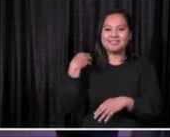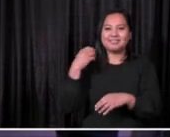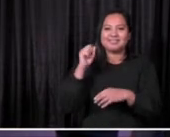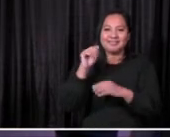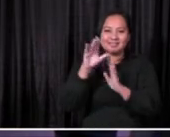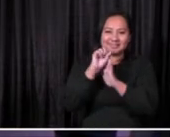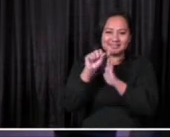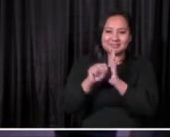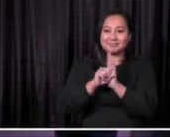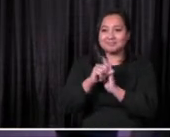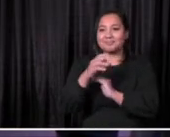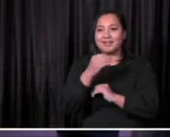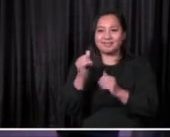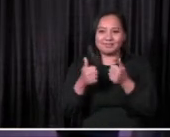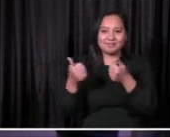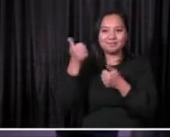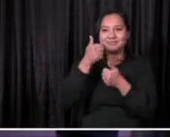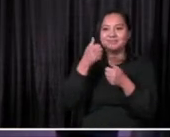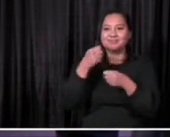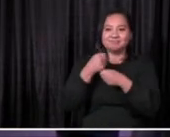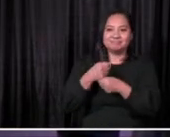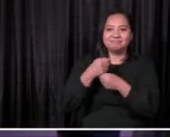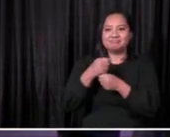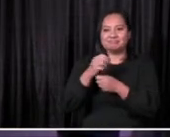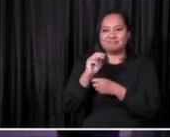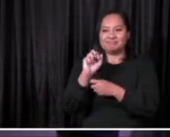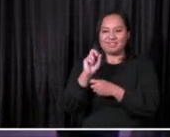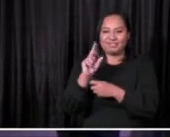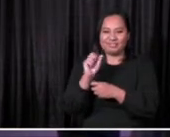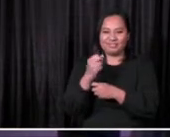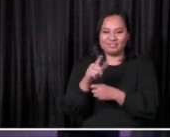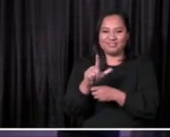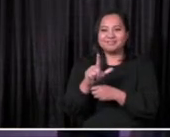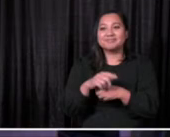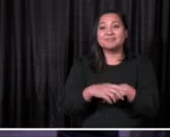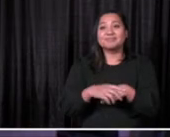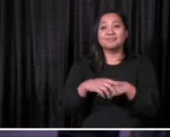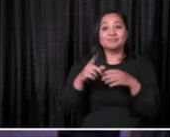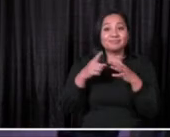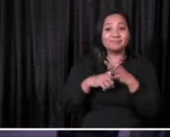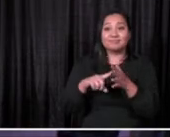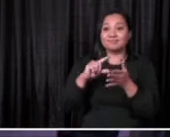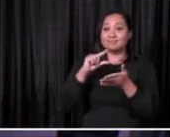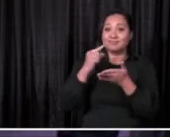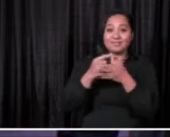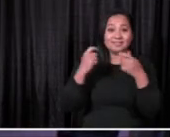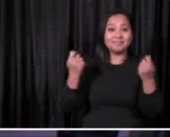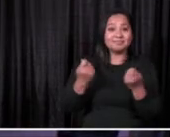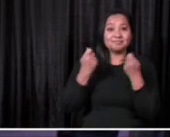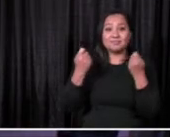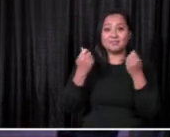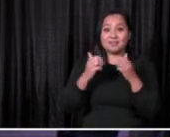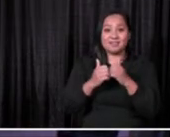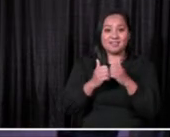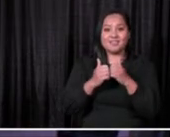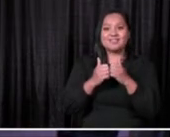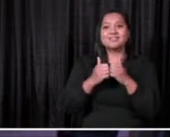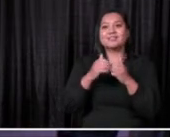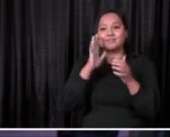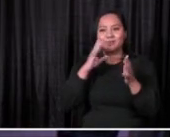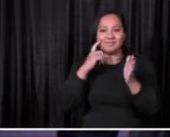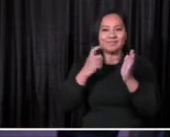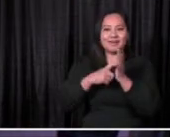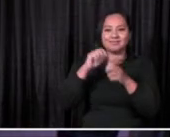ceremony. We would like to begin our commencement ceremony by recognizing the alumni of our university who are joining